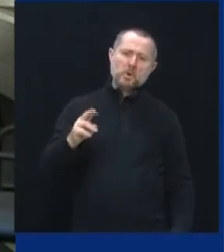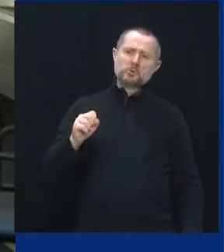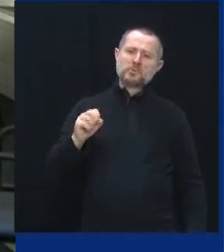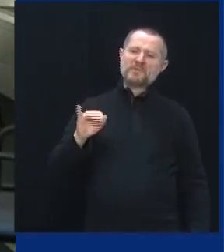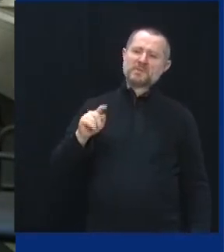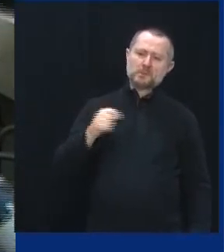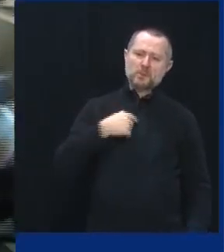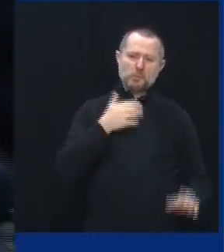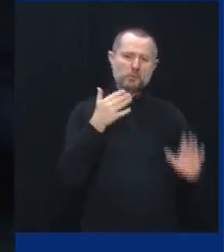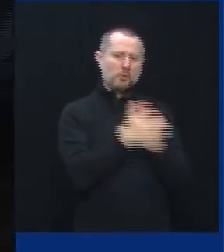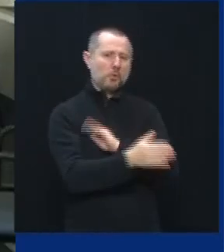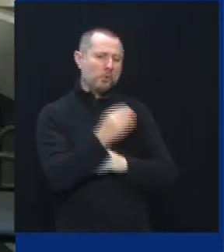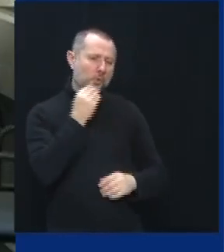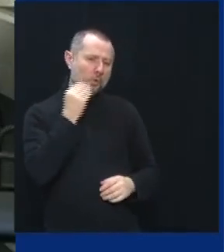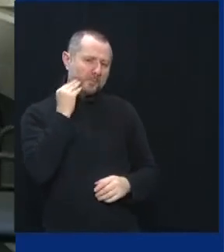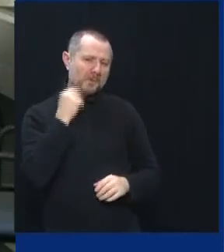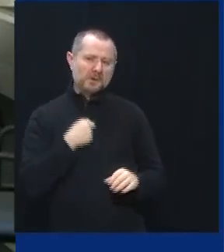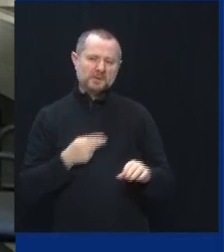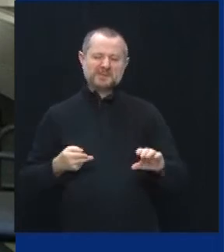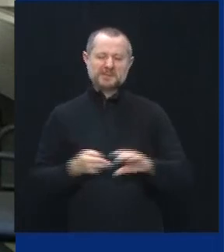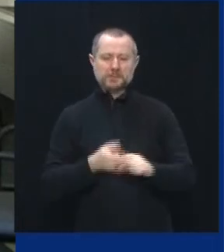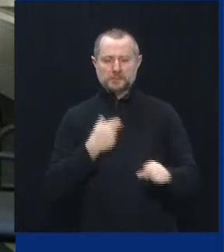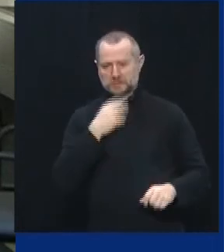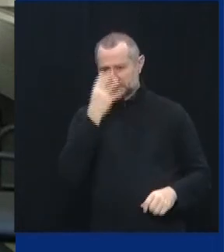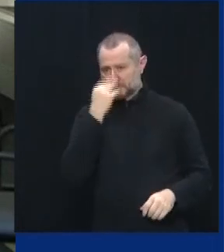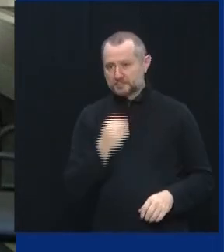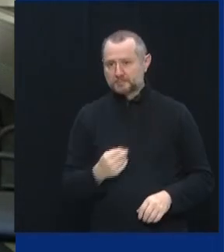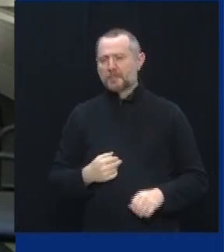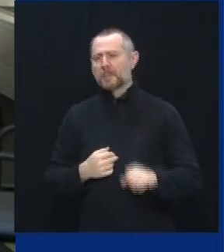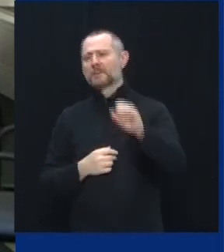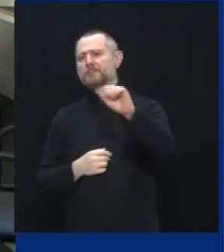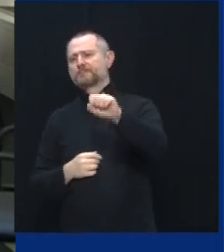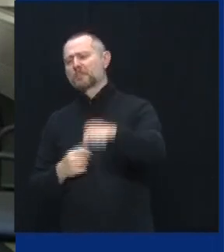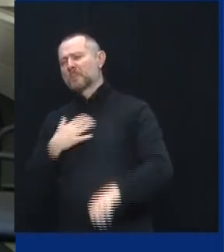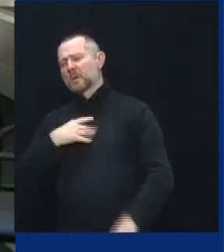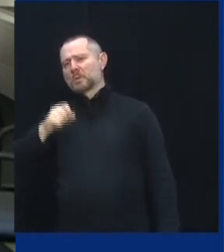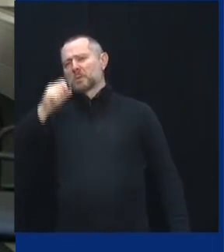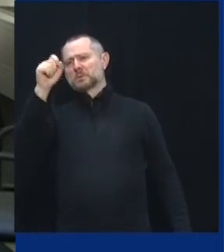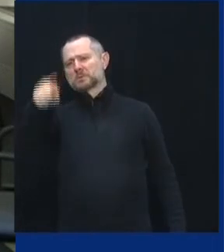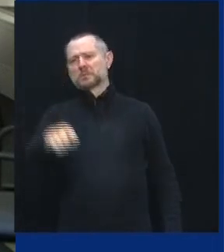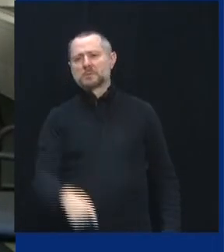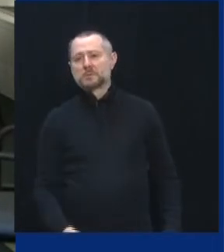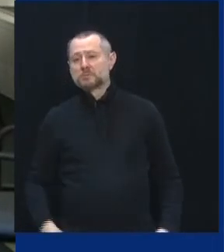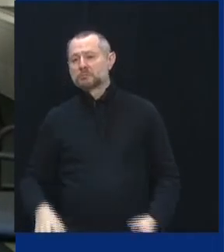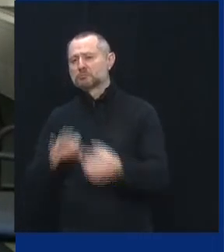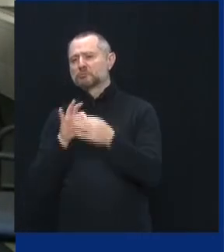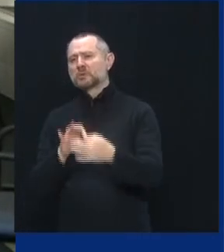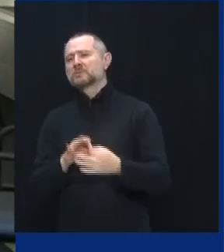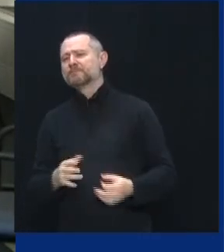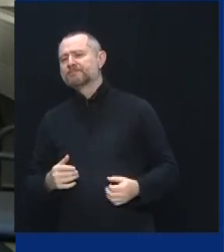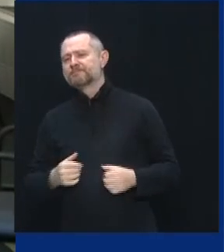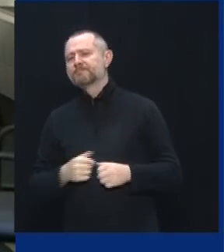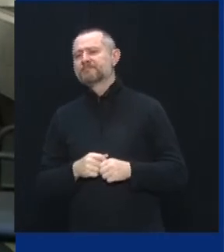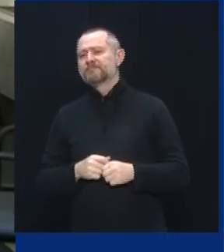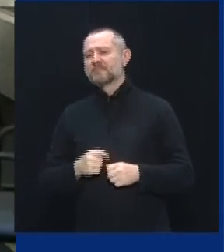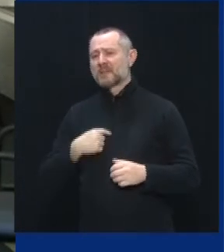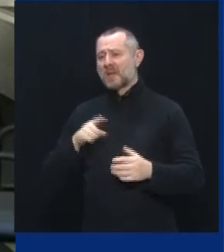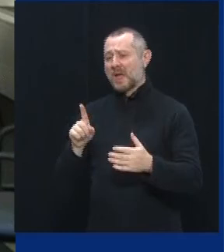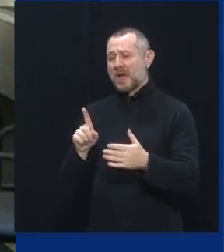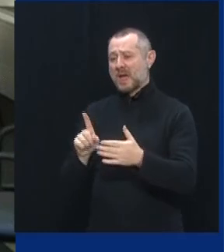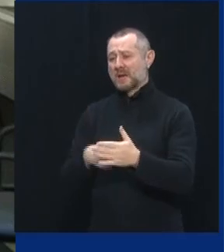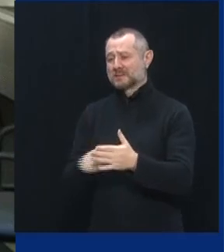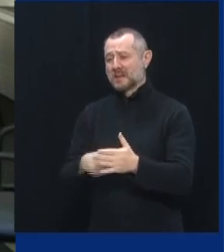now. Yes, indeed. My question for you has to do with the cancellation of vaccines